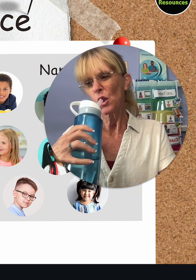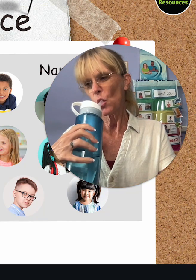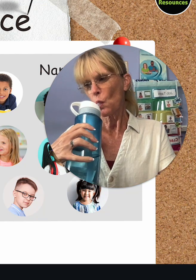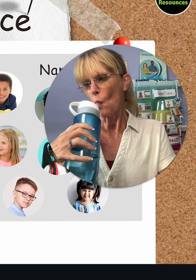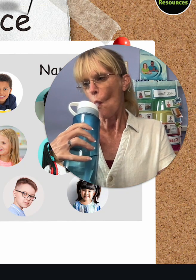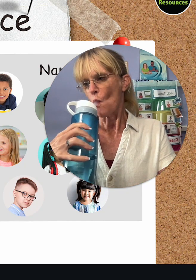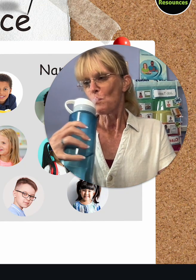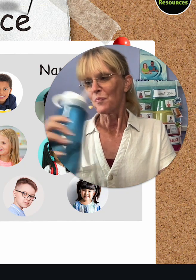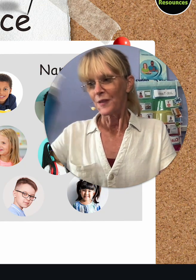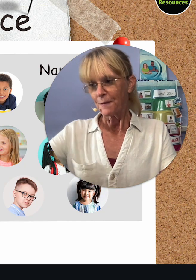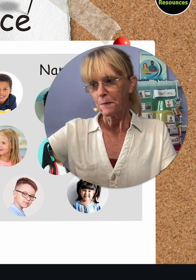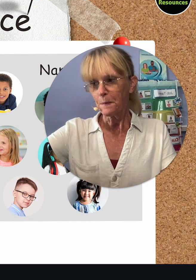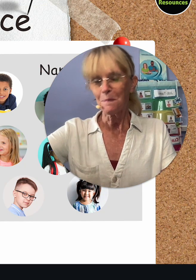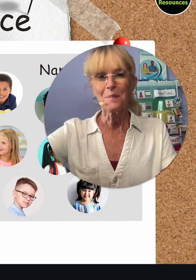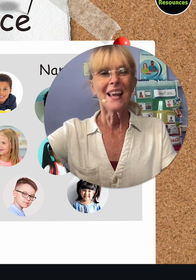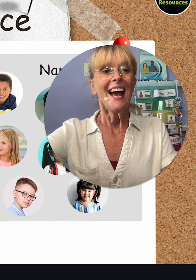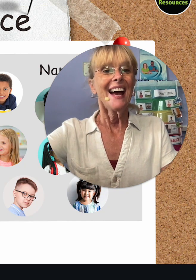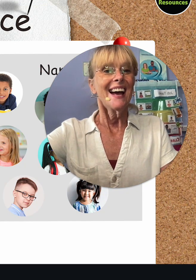moment.